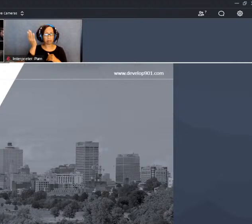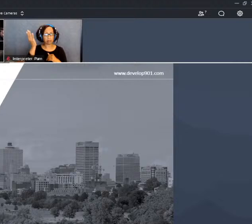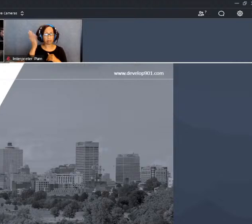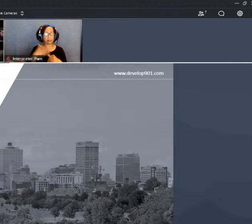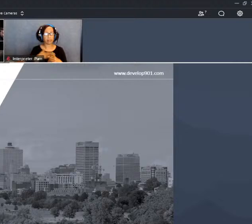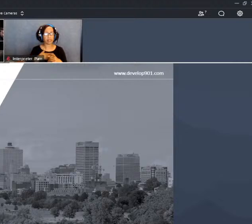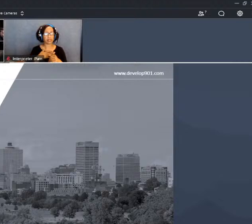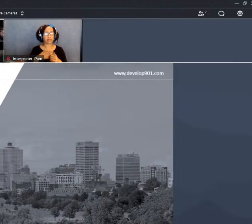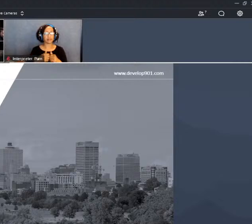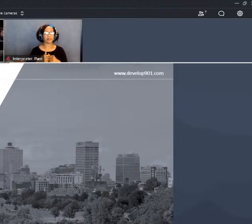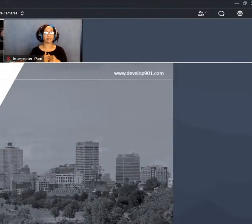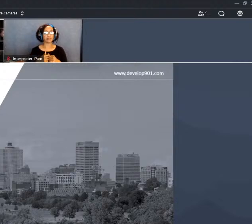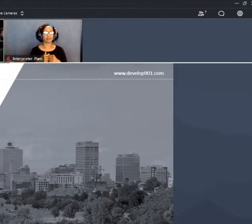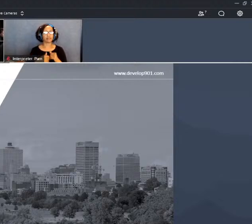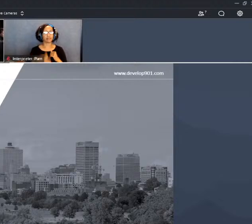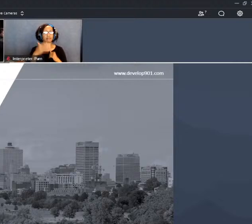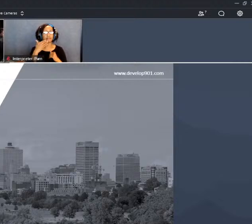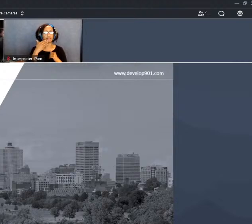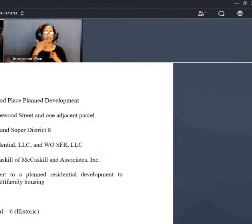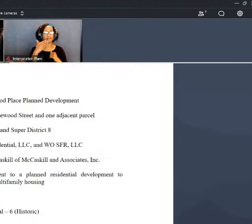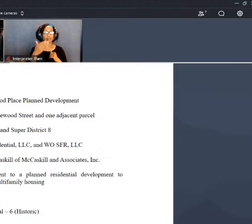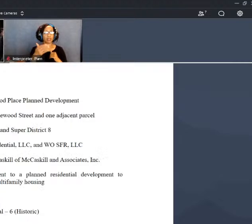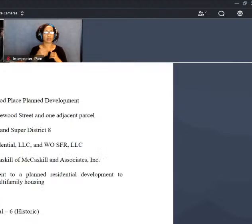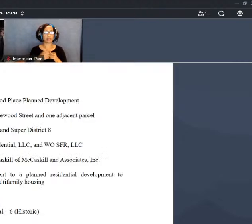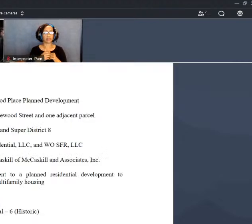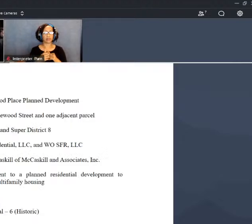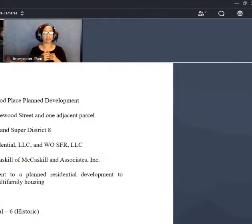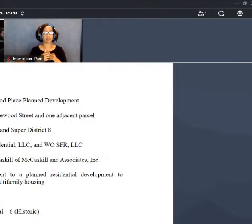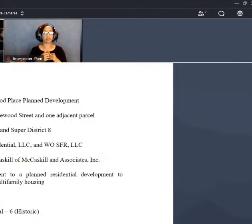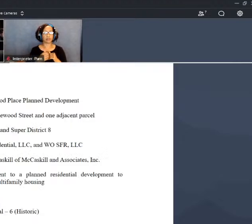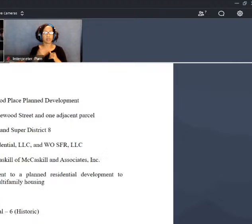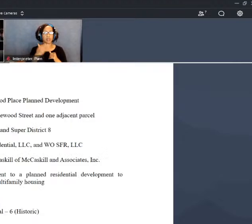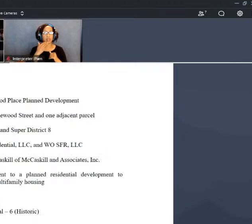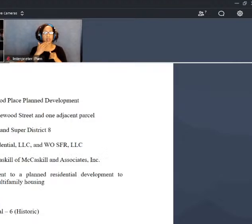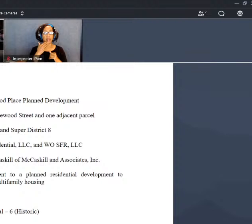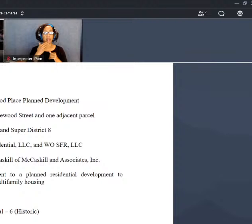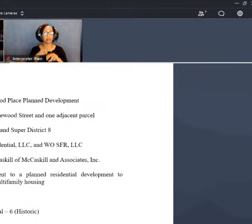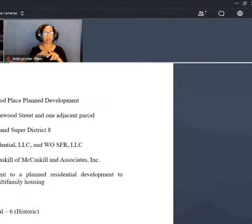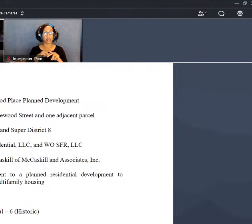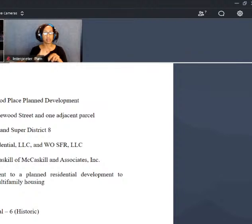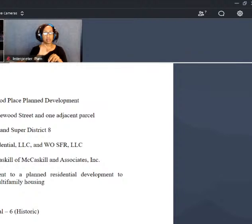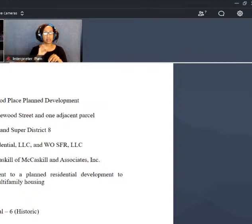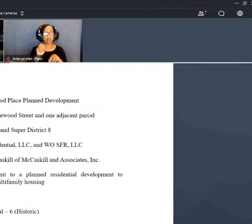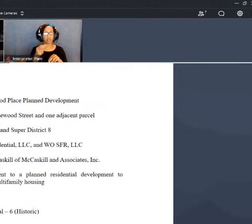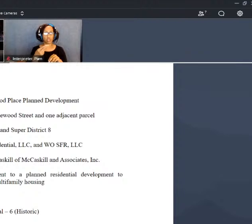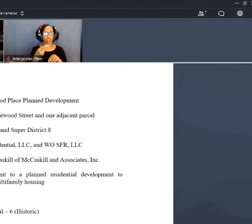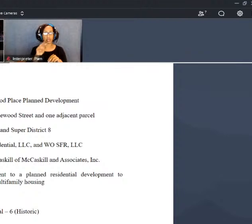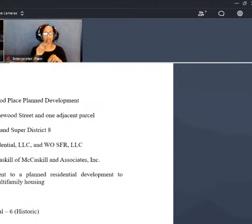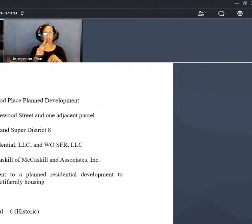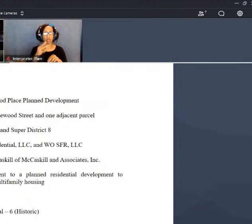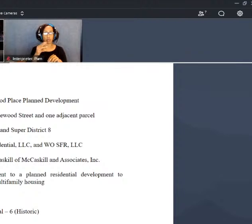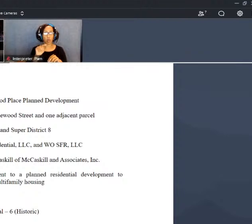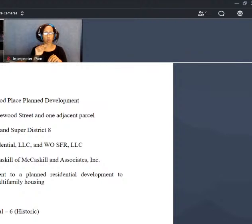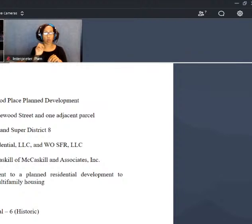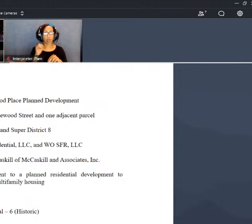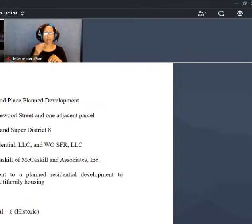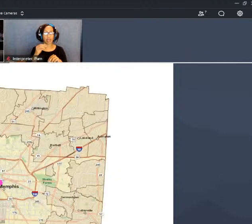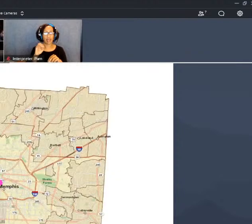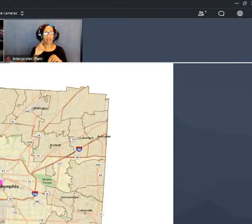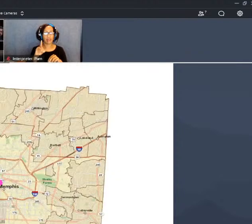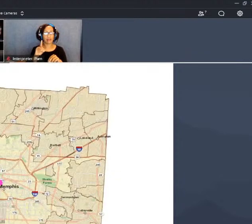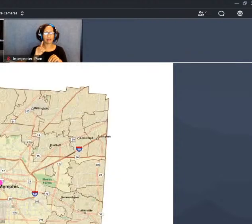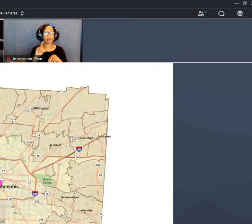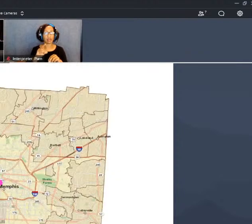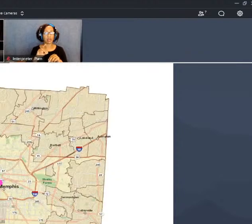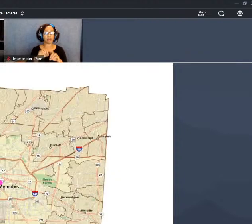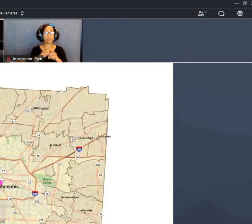Go. Thank you, Mr. Andy, you got it. Thank you, Mr. Chairman. Joshua Whitehead with the Division of Planning and Development. If you can advance one more